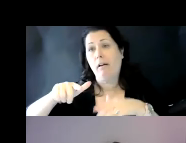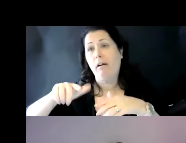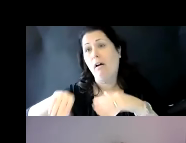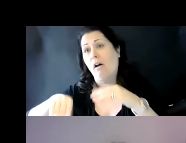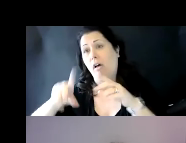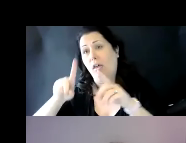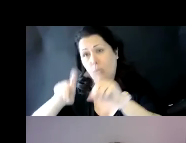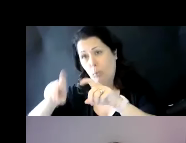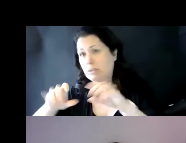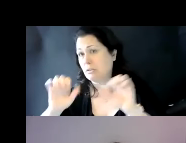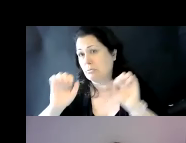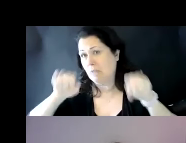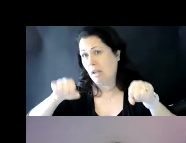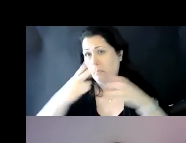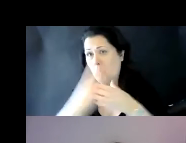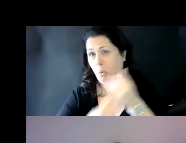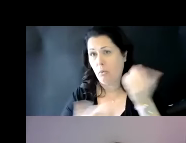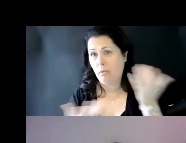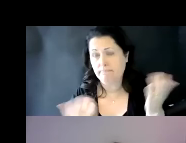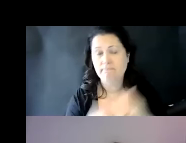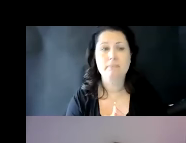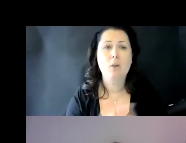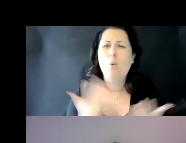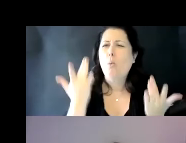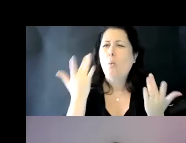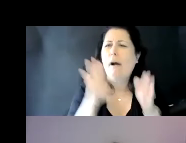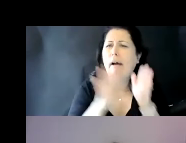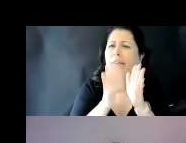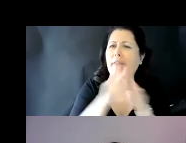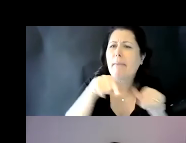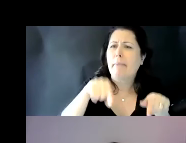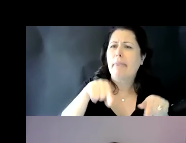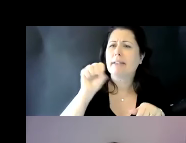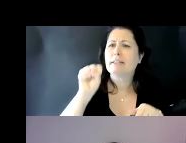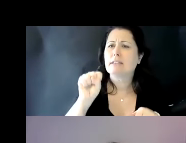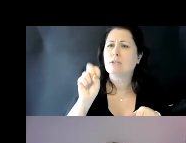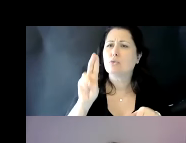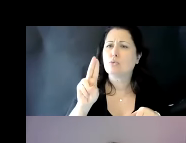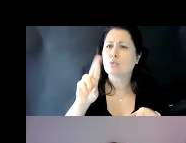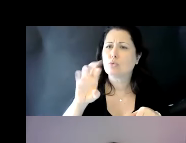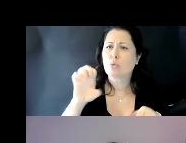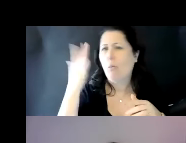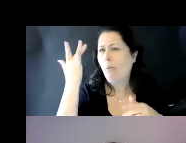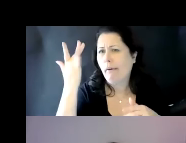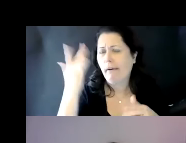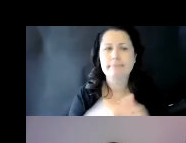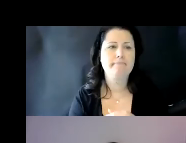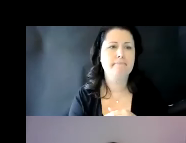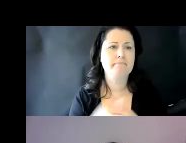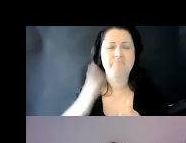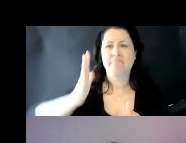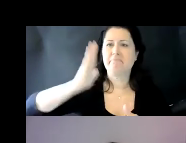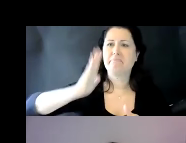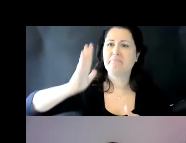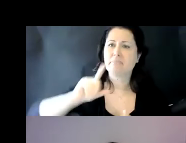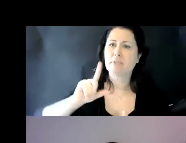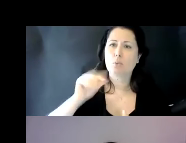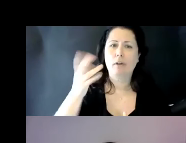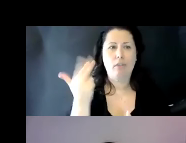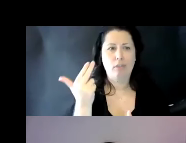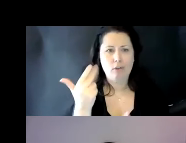So the question, I suppose, is why did we bother developing it? And I want you to take you back now to 2013 in the UK, where